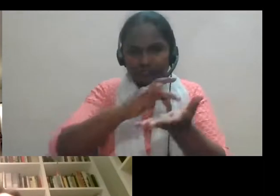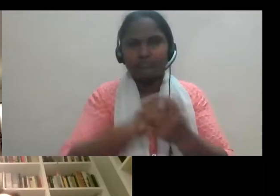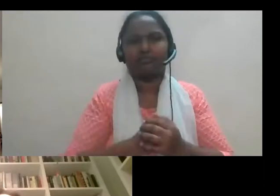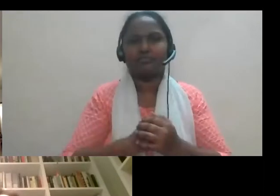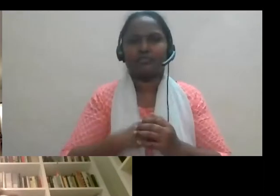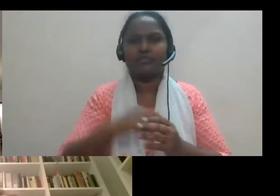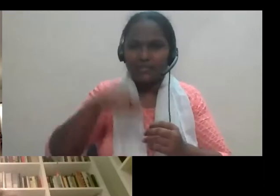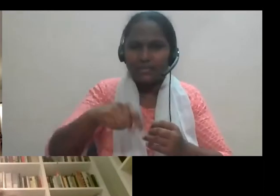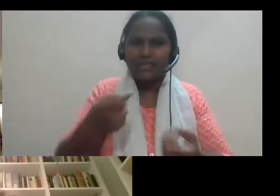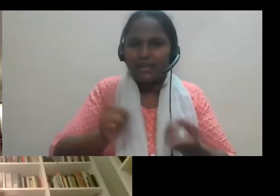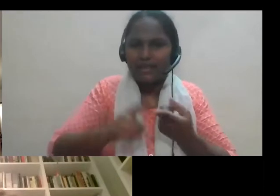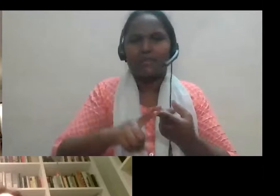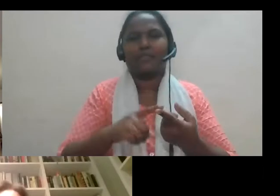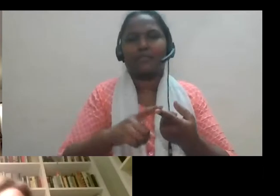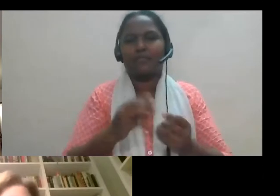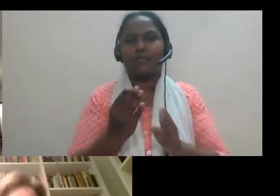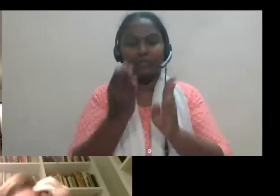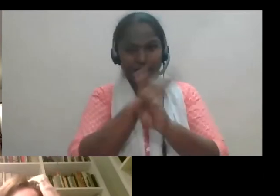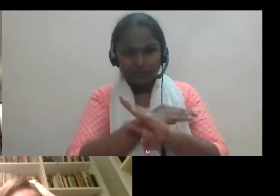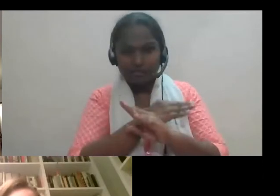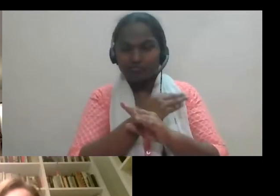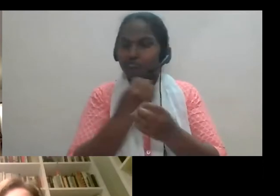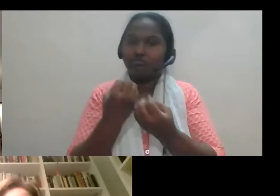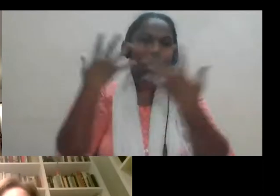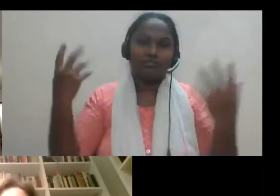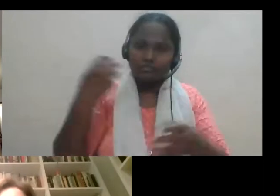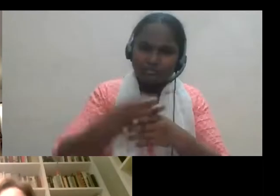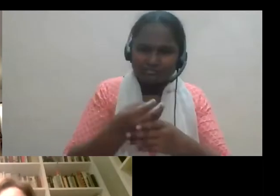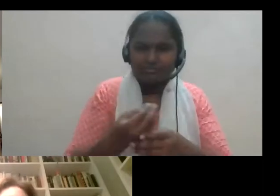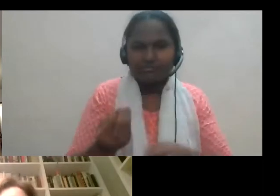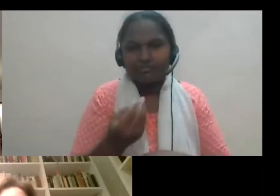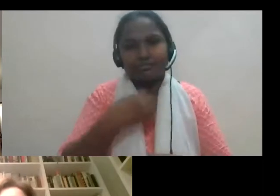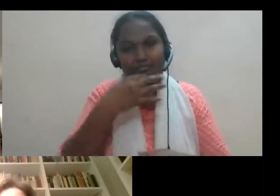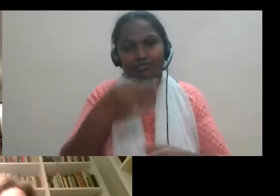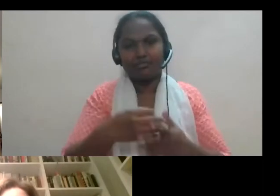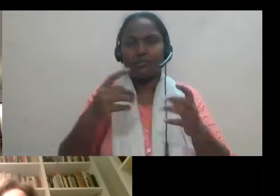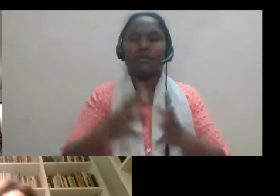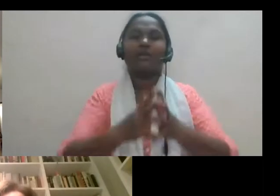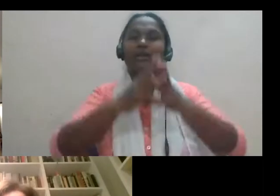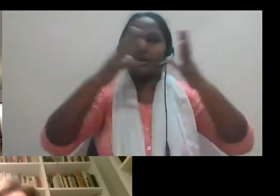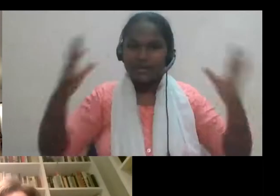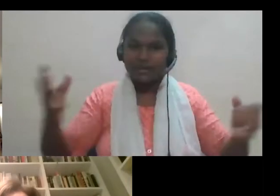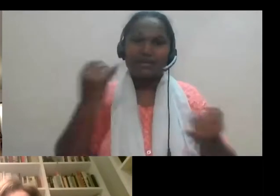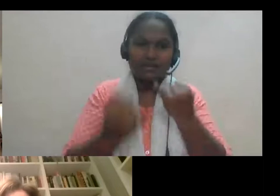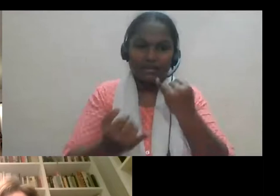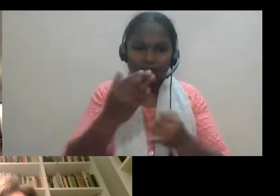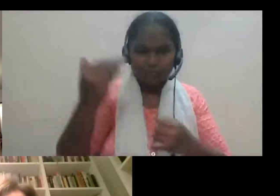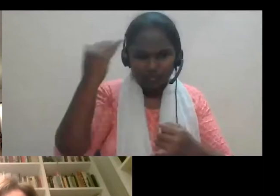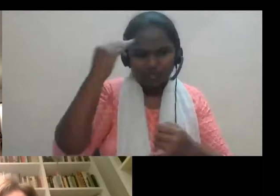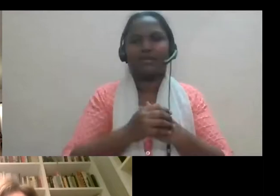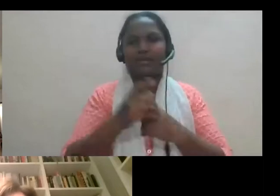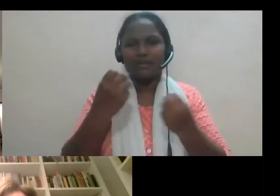has happened for the past century, let's say, at least. So there is a huge history. You know, there's a lot